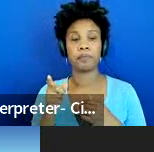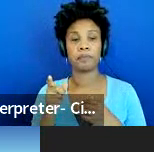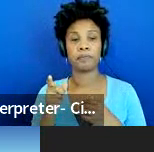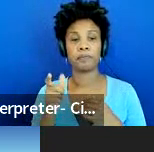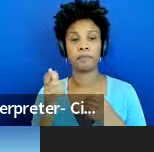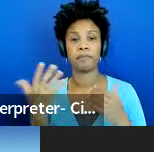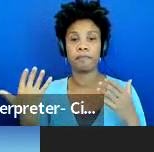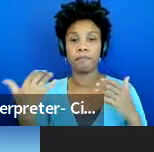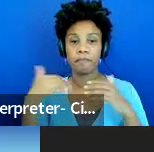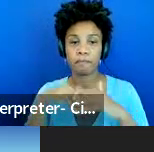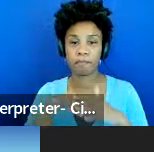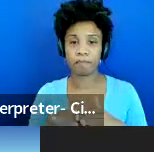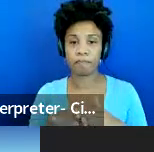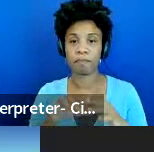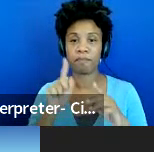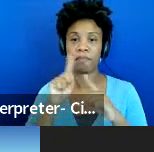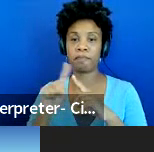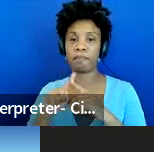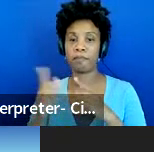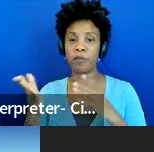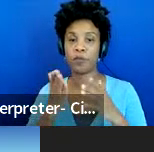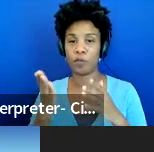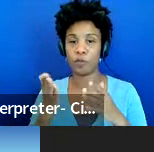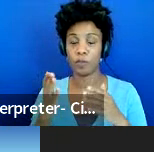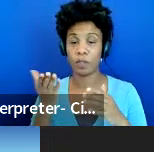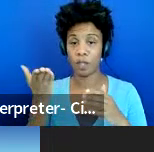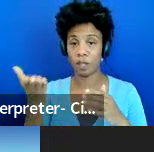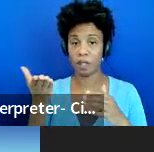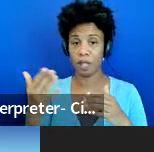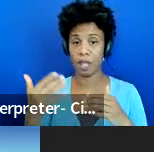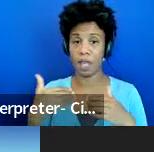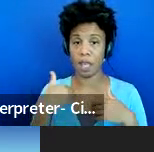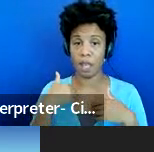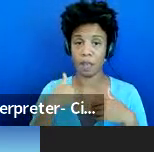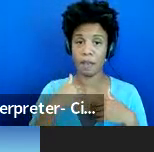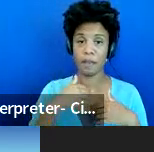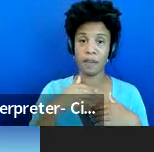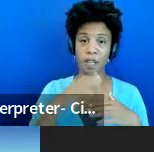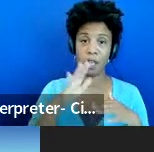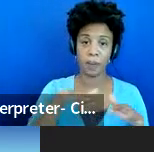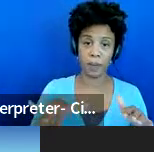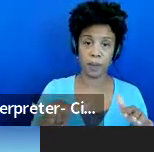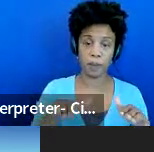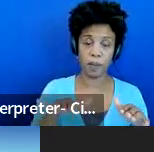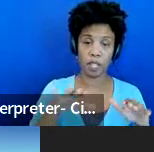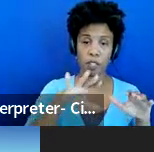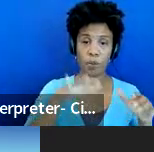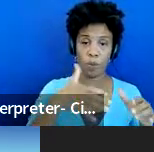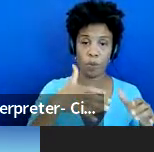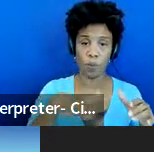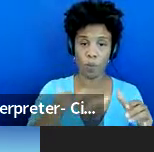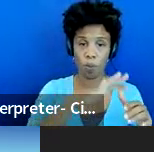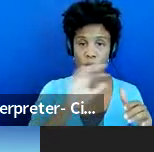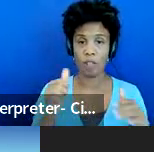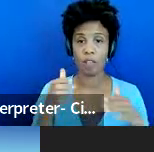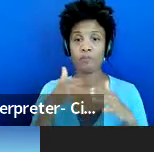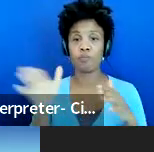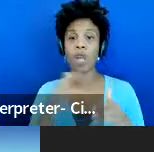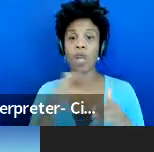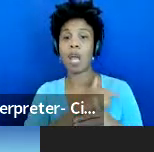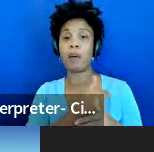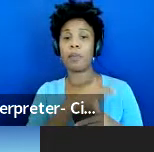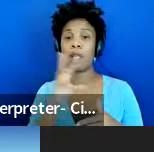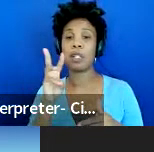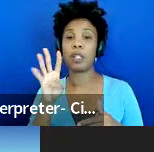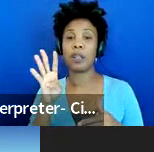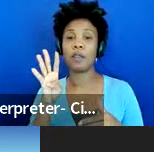multi-service facility that has both a pediatric ward as well as a general 64-bed hospital. And